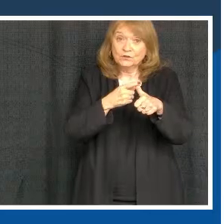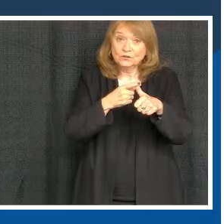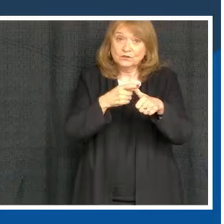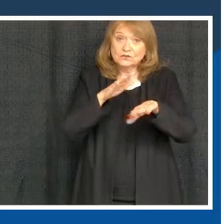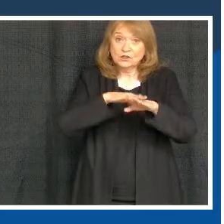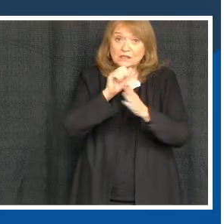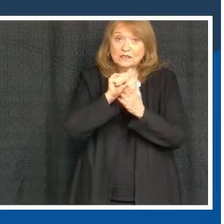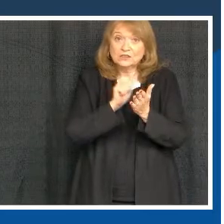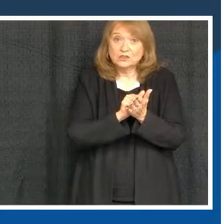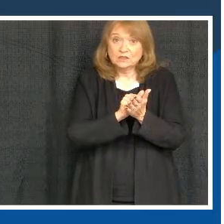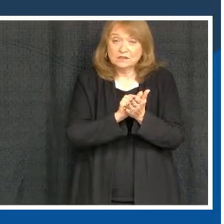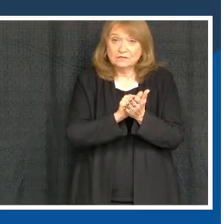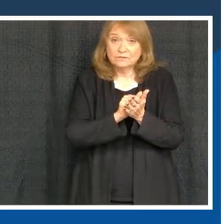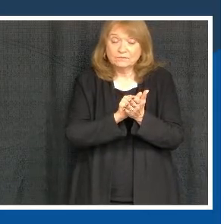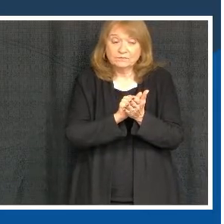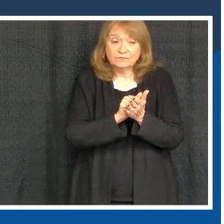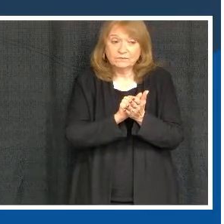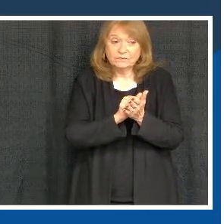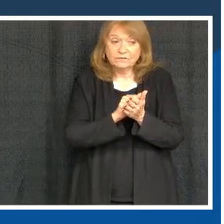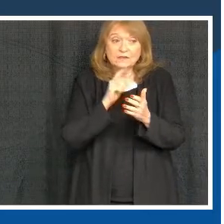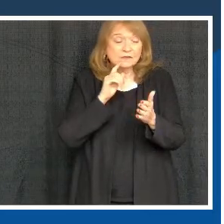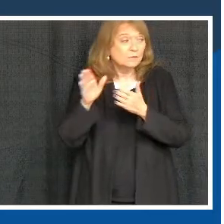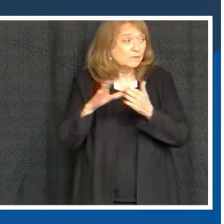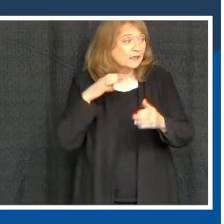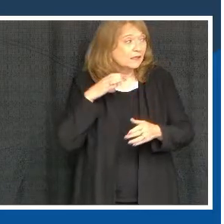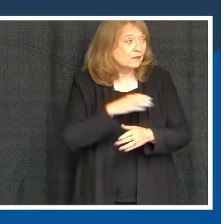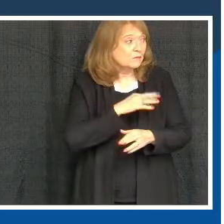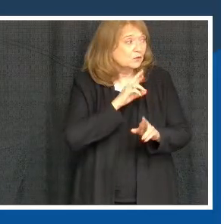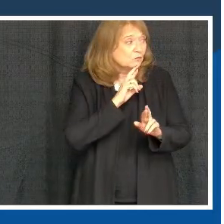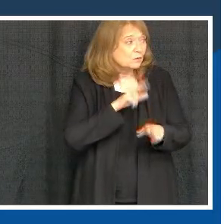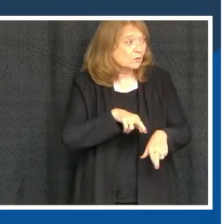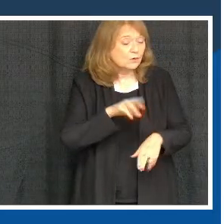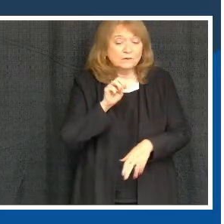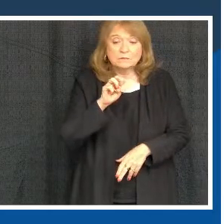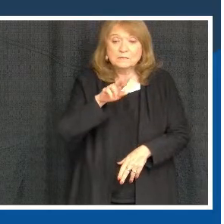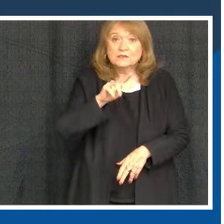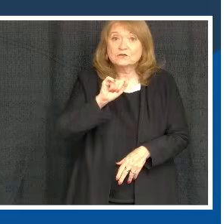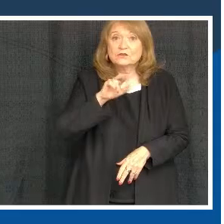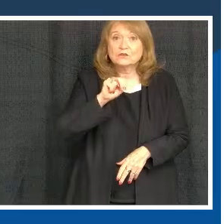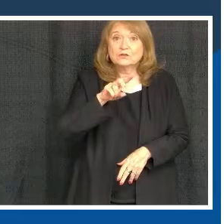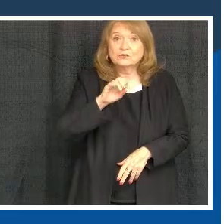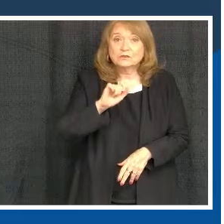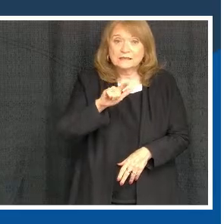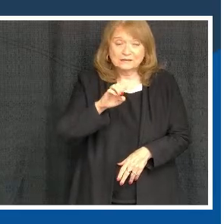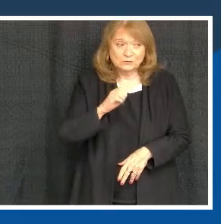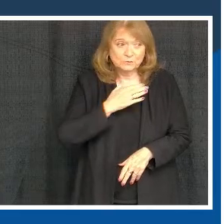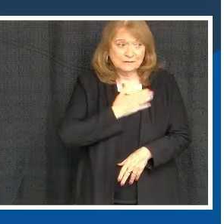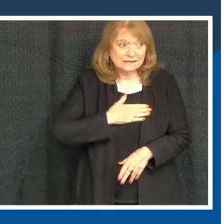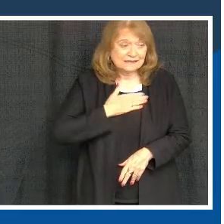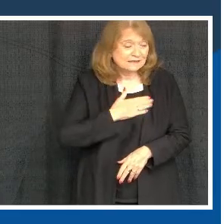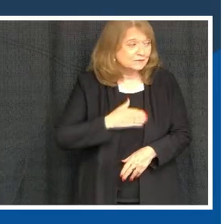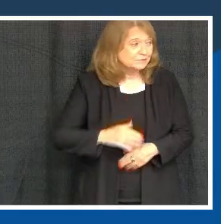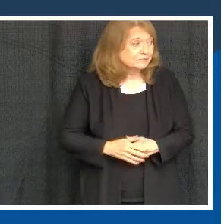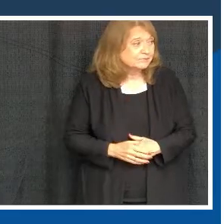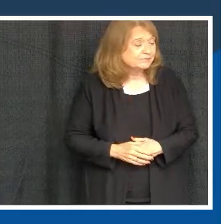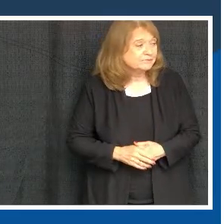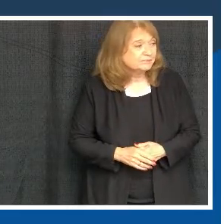our agenda, as usual, is the Planning Commission report. Mr. Tyndall, please, sir.